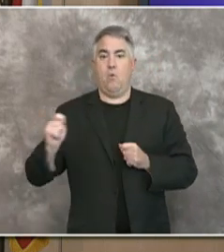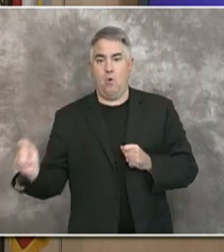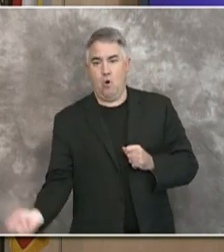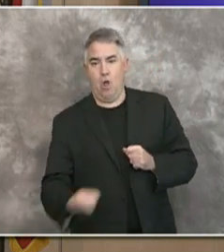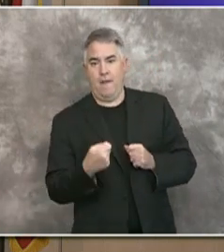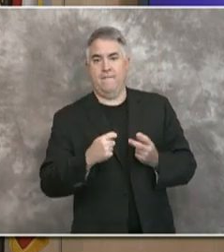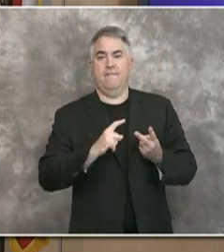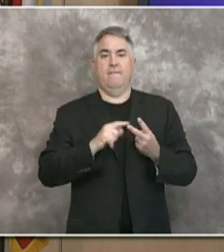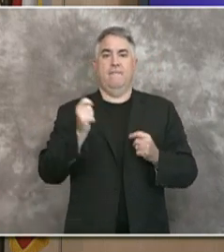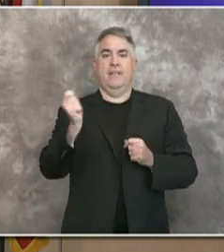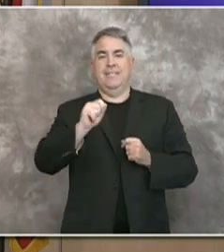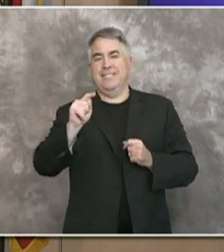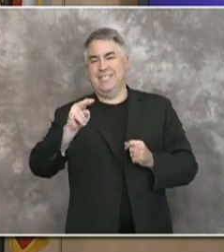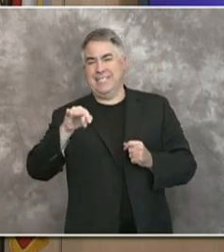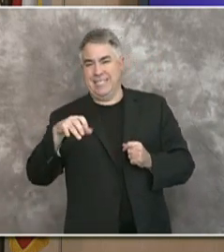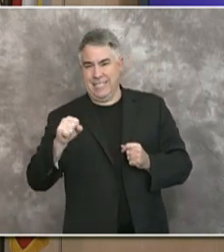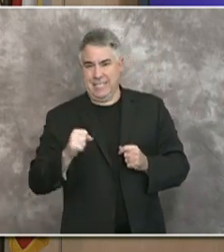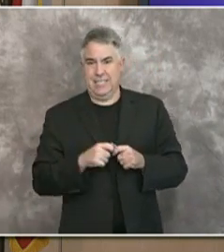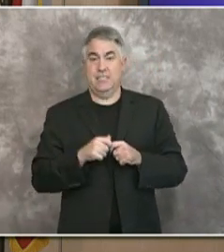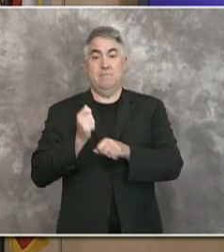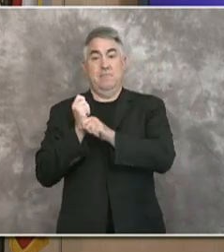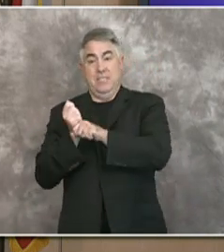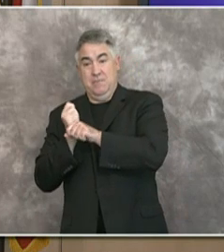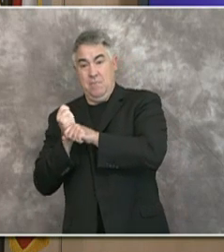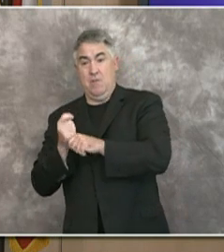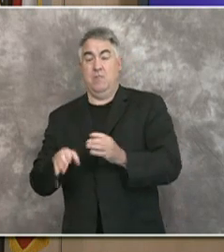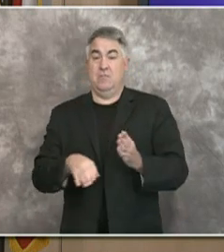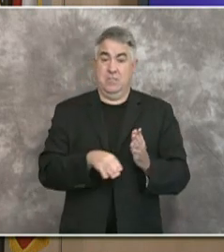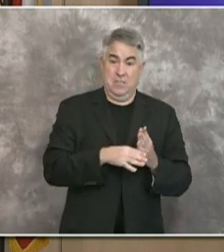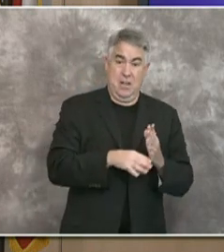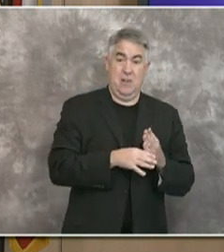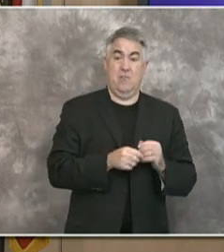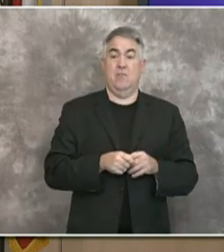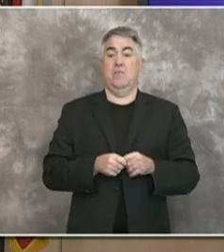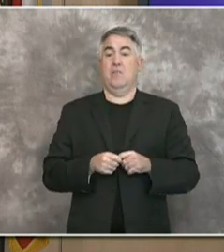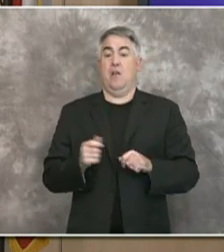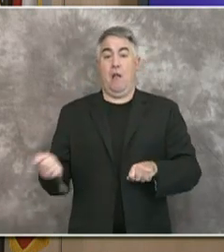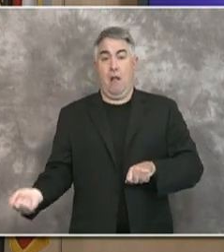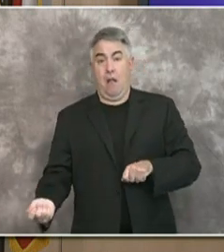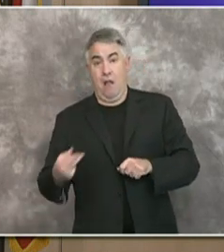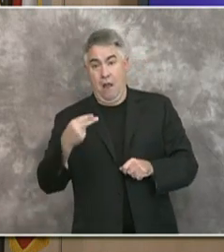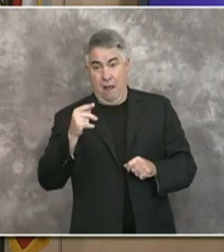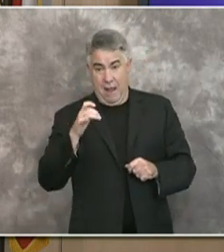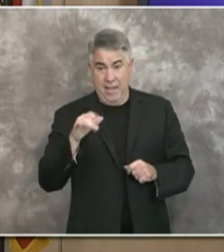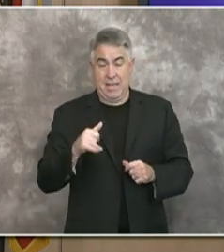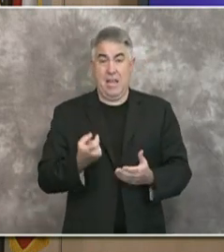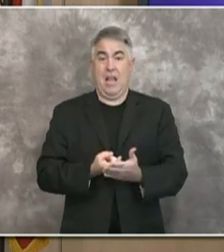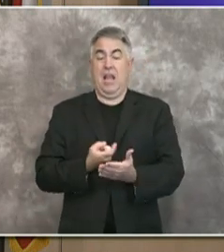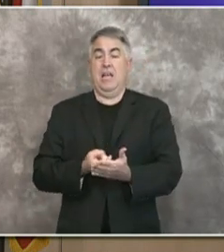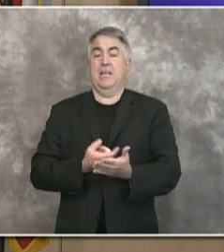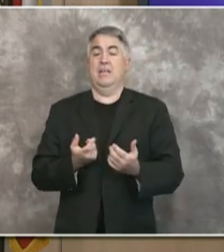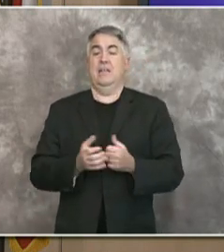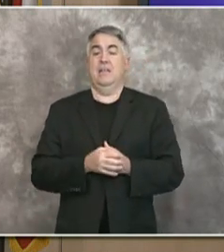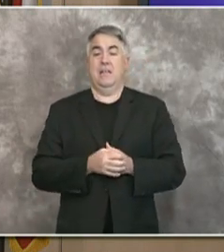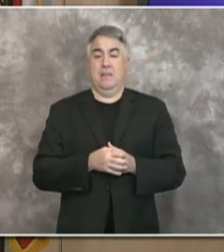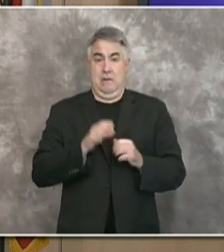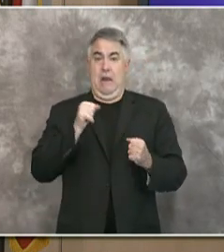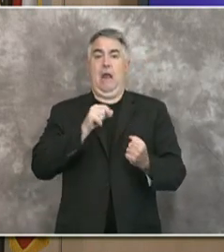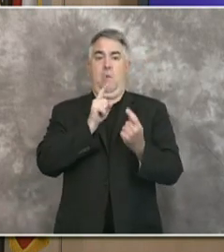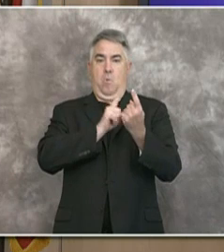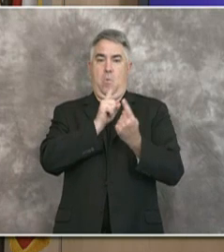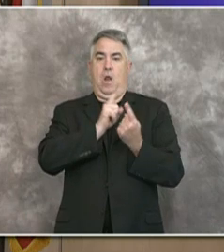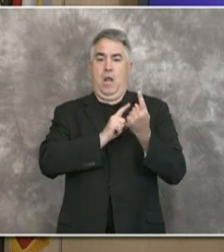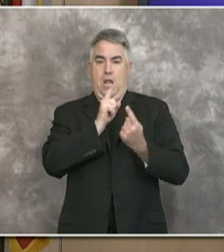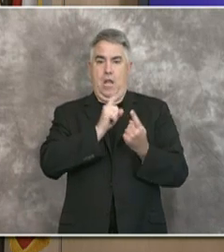instruction, baseball, soccer, basketball, hockey, but again, it is one-on-one. One instructor, one student. This